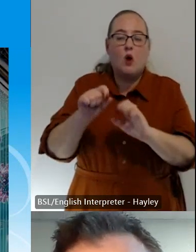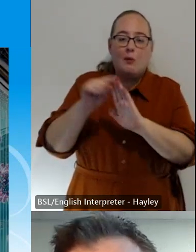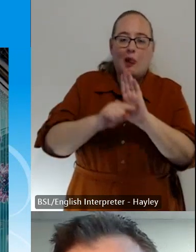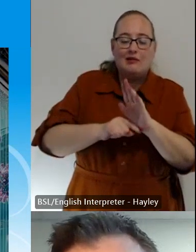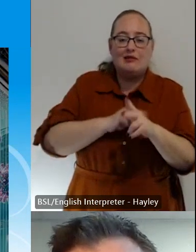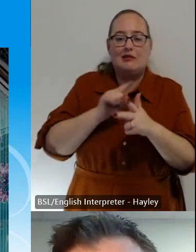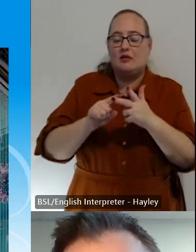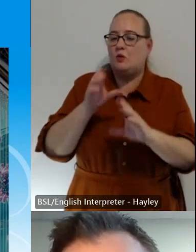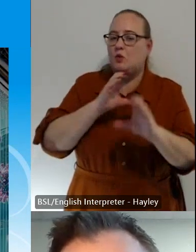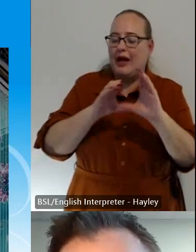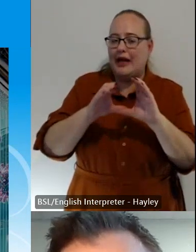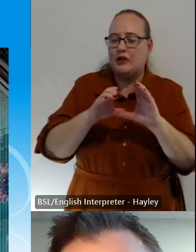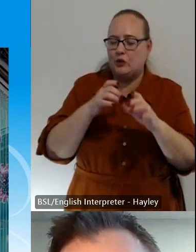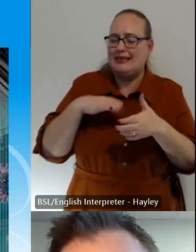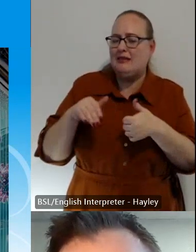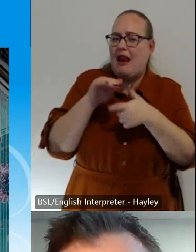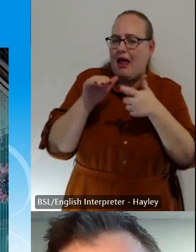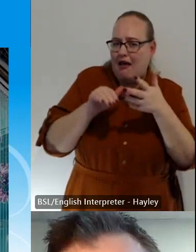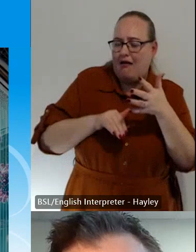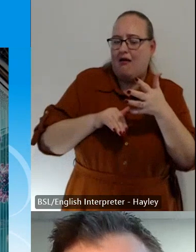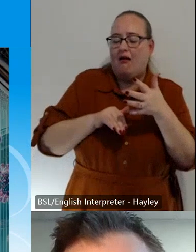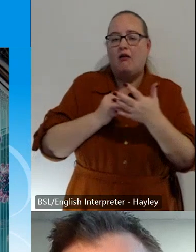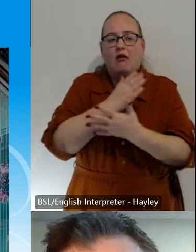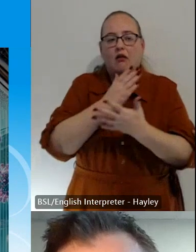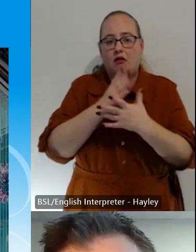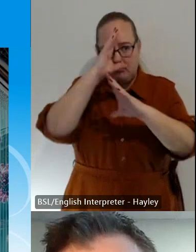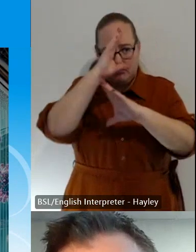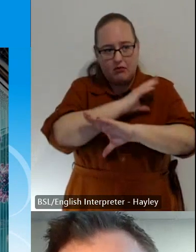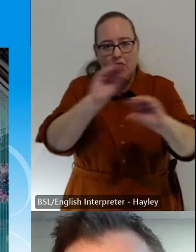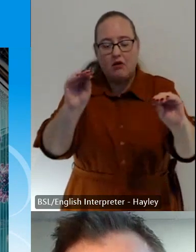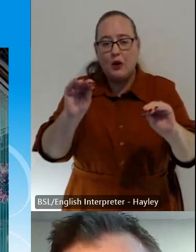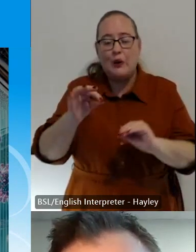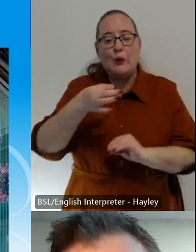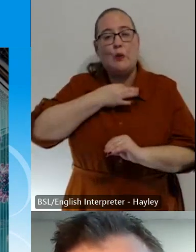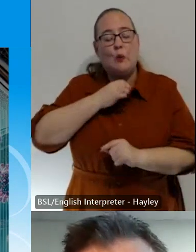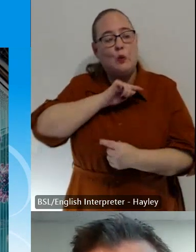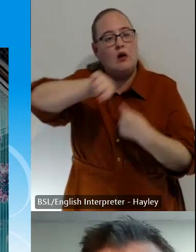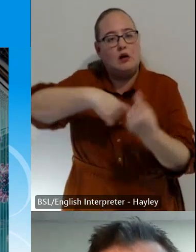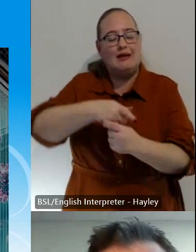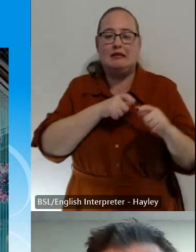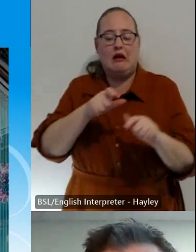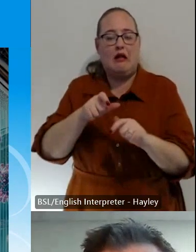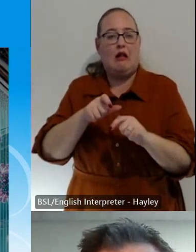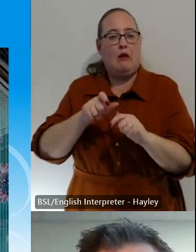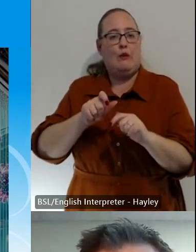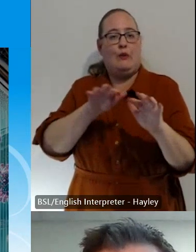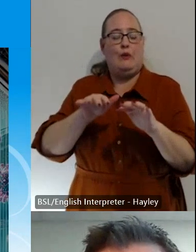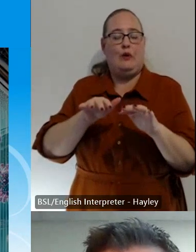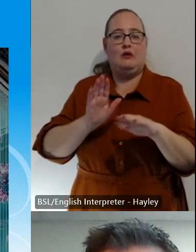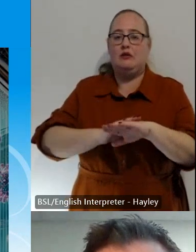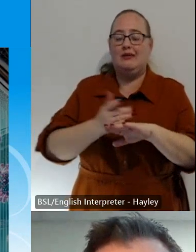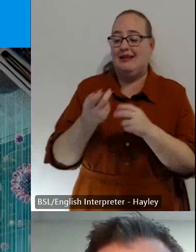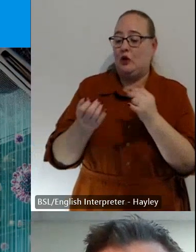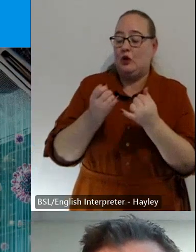vital to make people understand that the risks to all of us are still present, regardless of whether or not these things make headlines. And